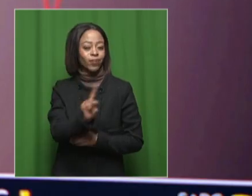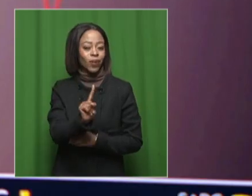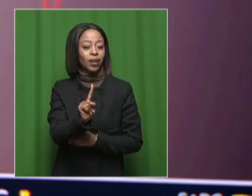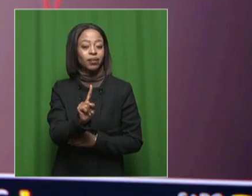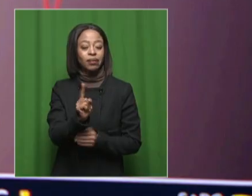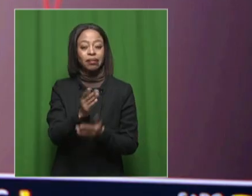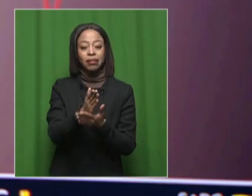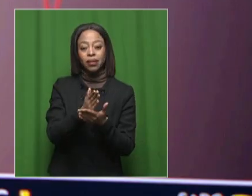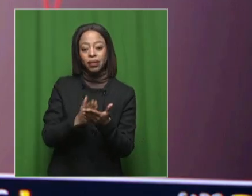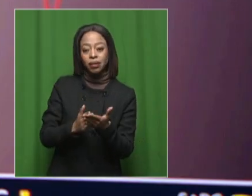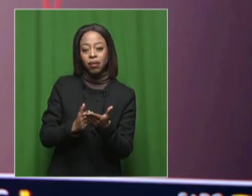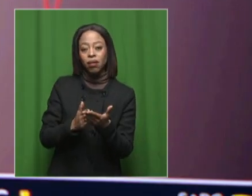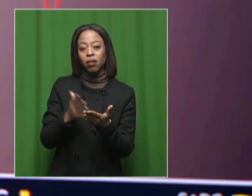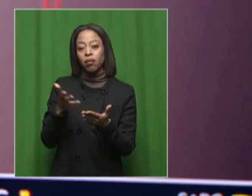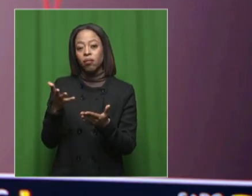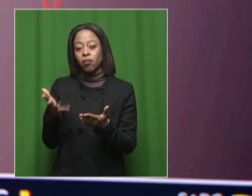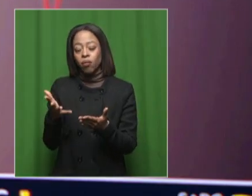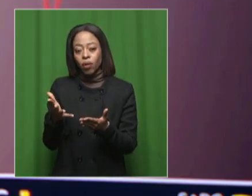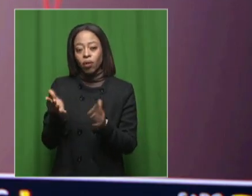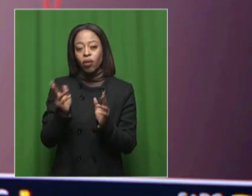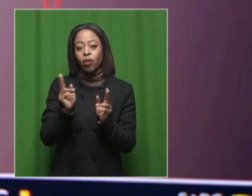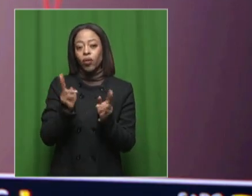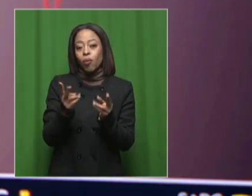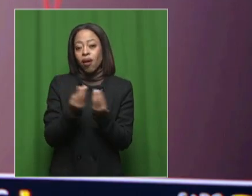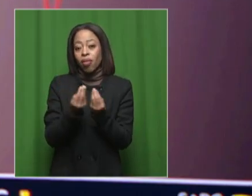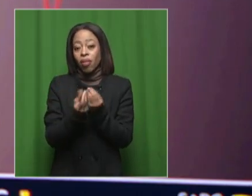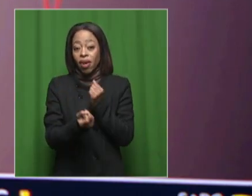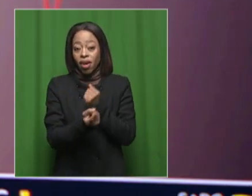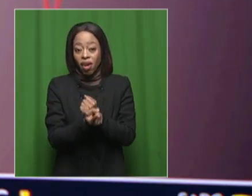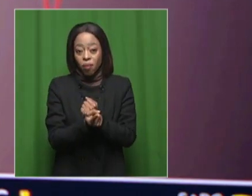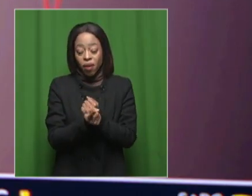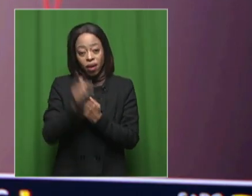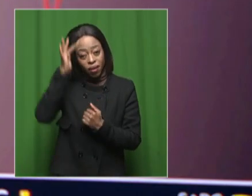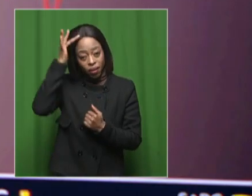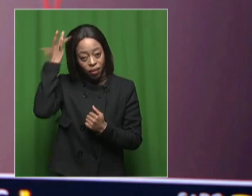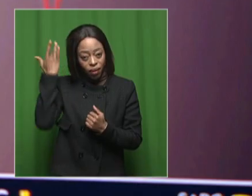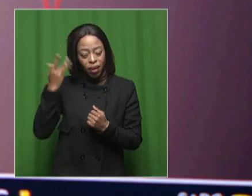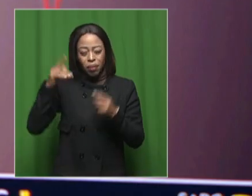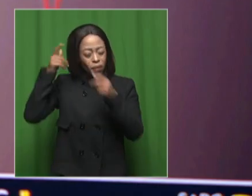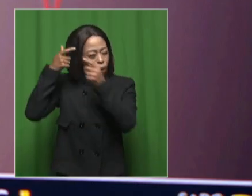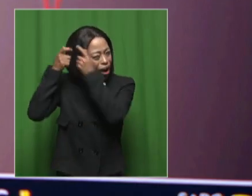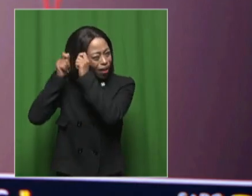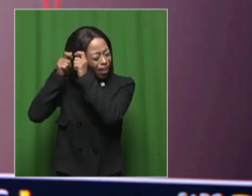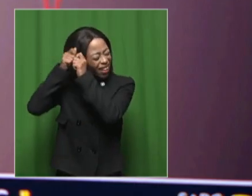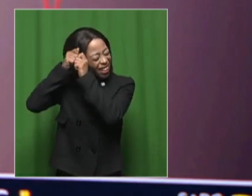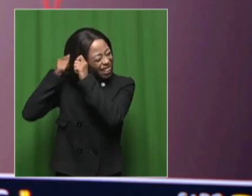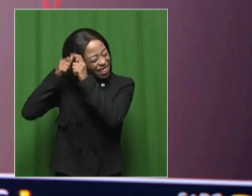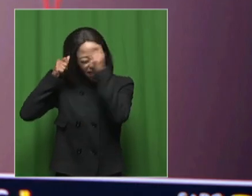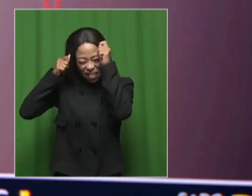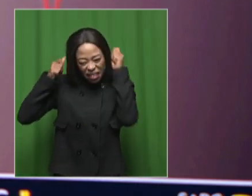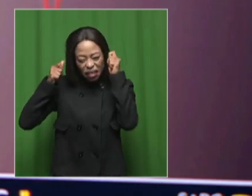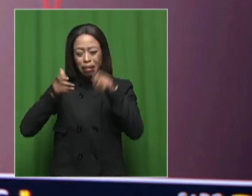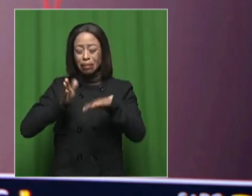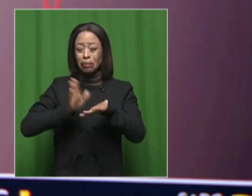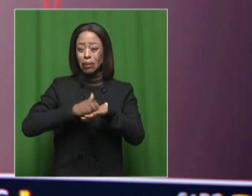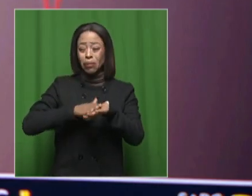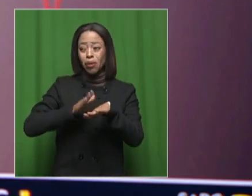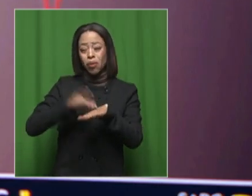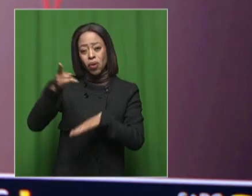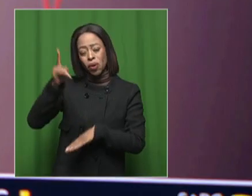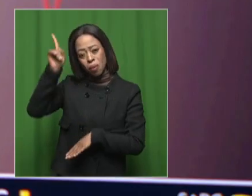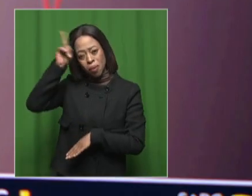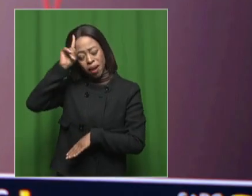common forms are traction alopecia, which results from pulling hairstyles, especially in black afro texture